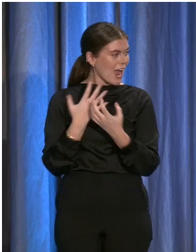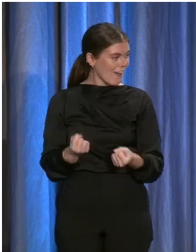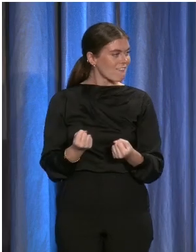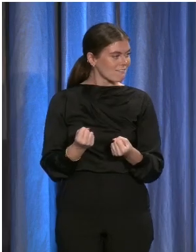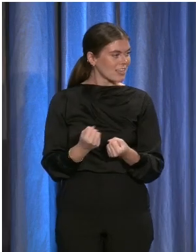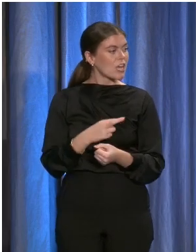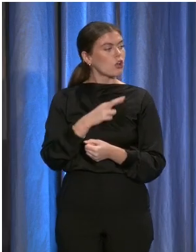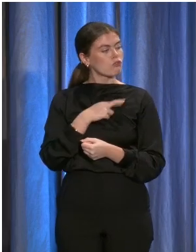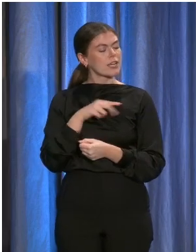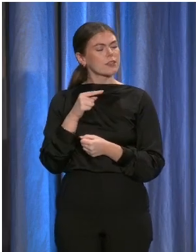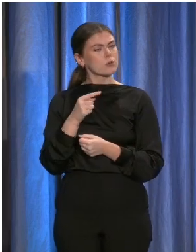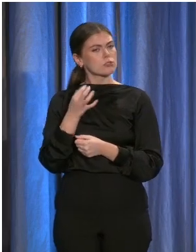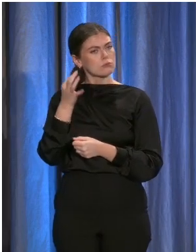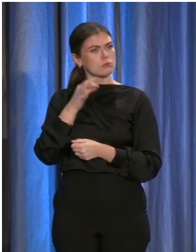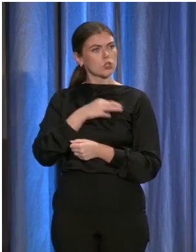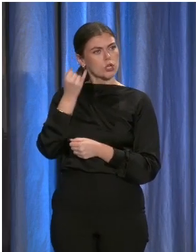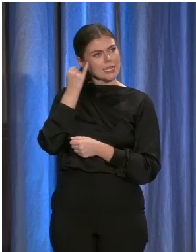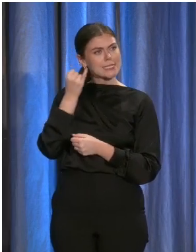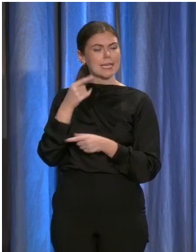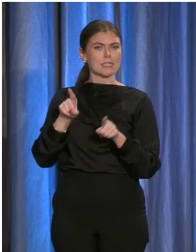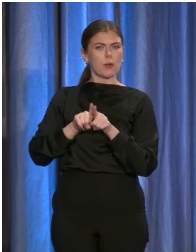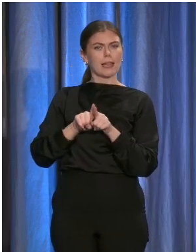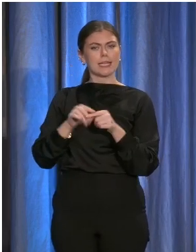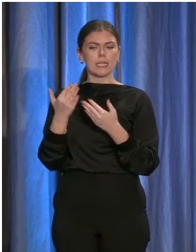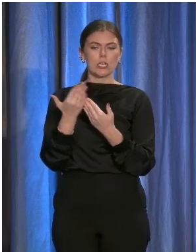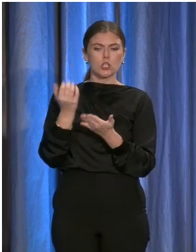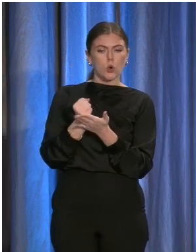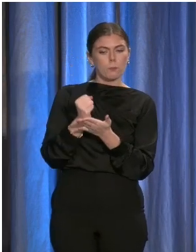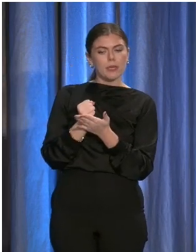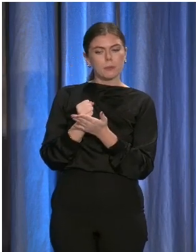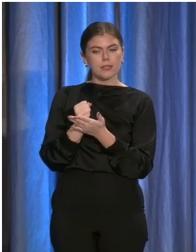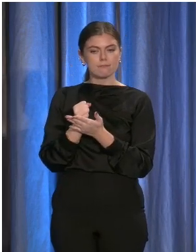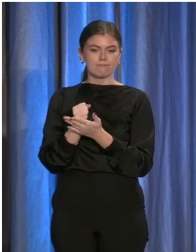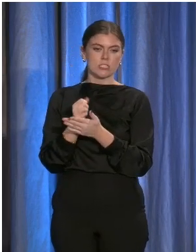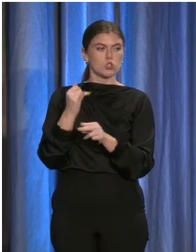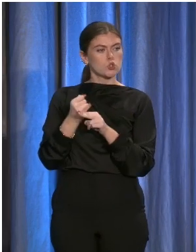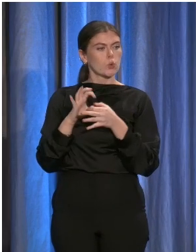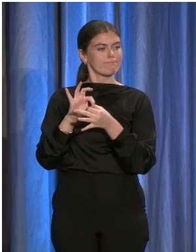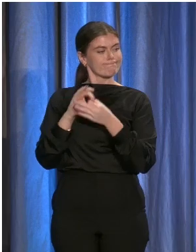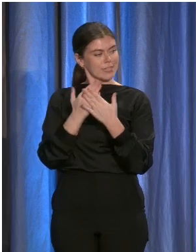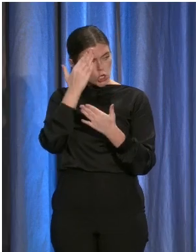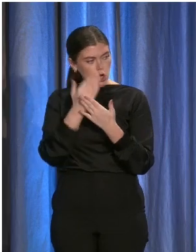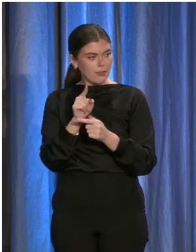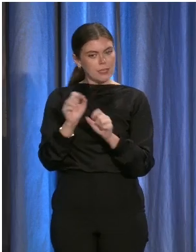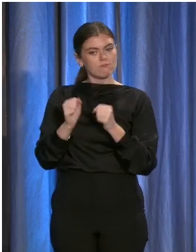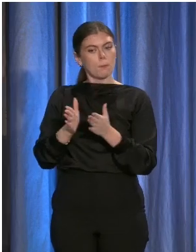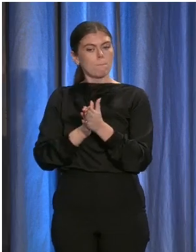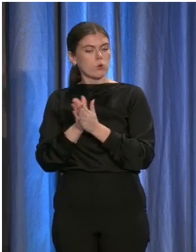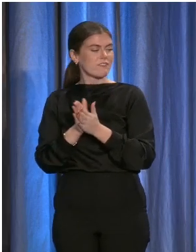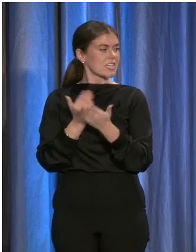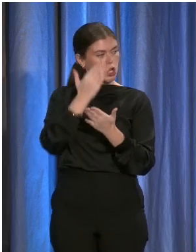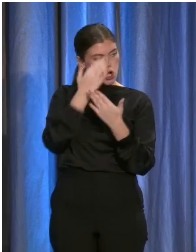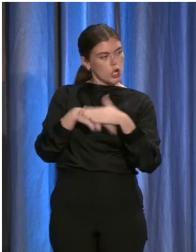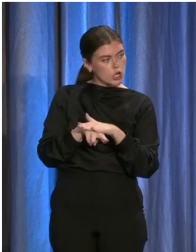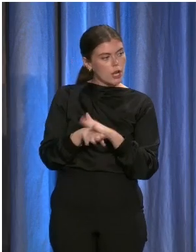of participating children and young people as being engaged learners and being motivated learners. They spoke